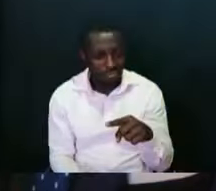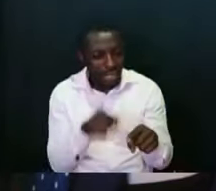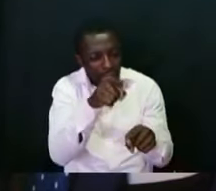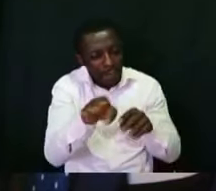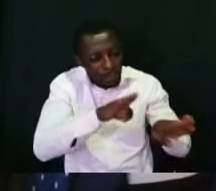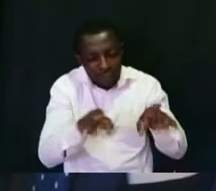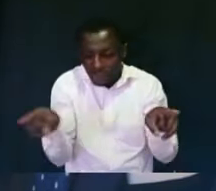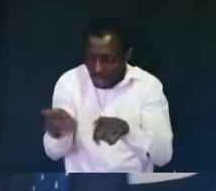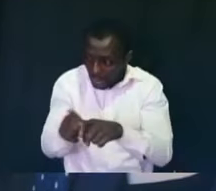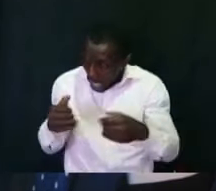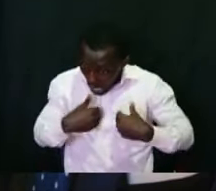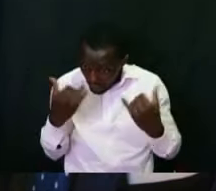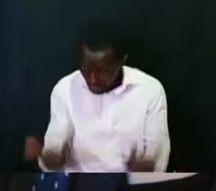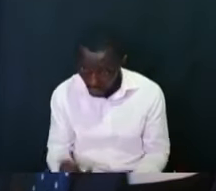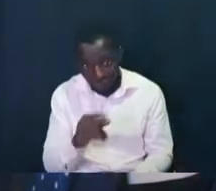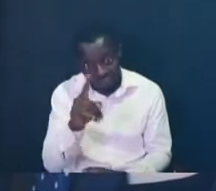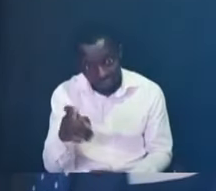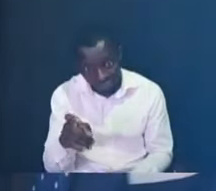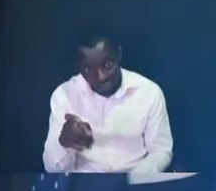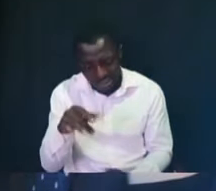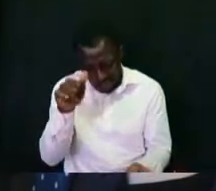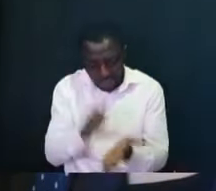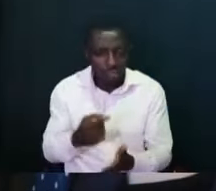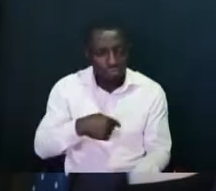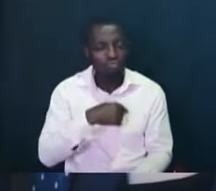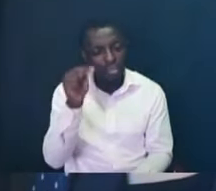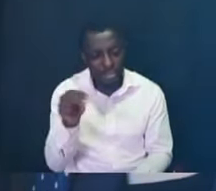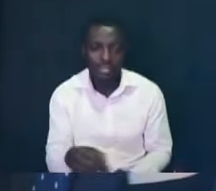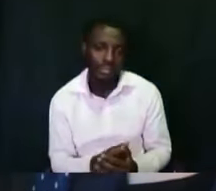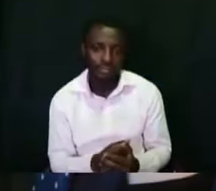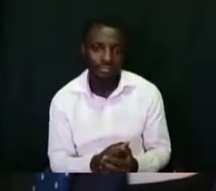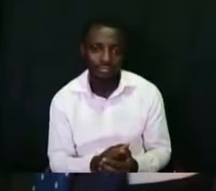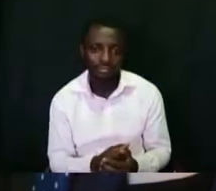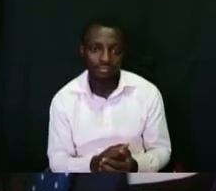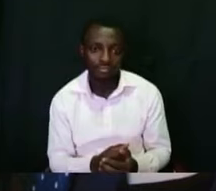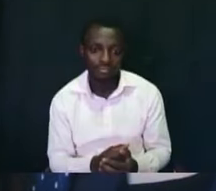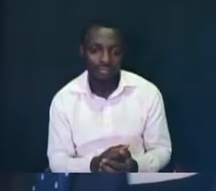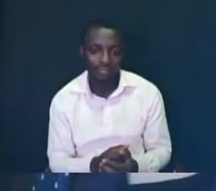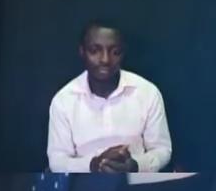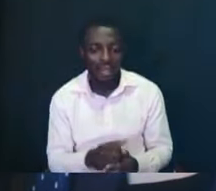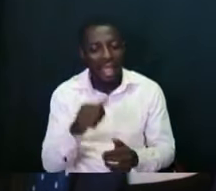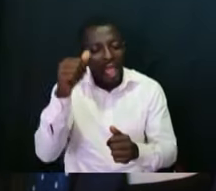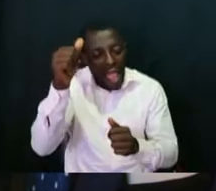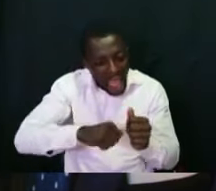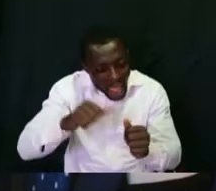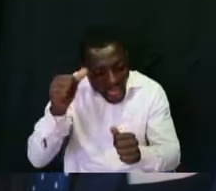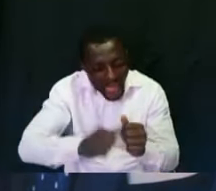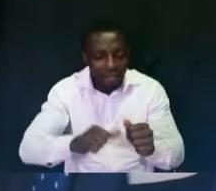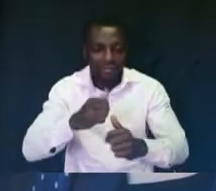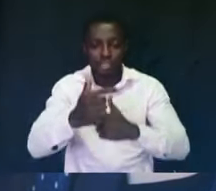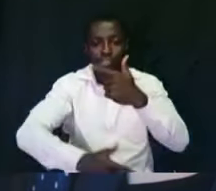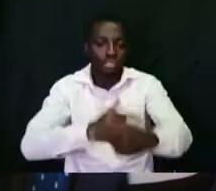generation. And no any day empensu ye here. He said this. Or say, each generation faces different issues. I want